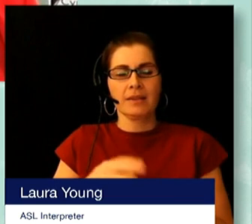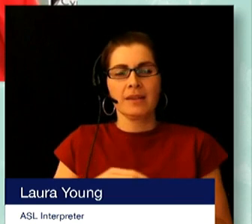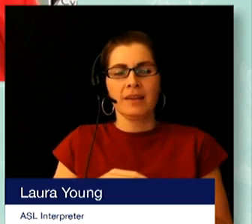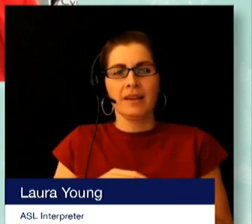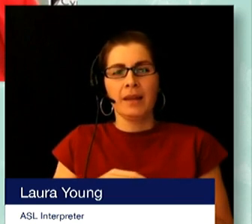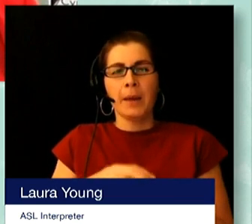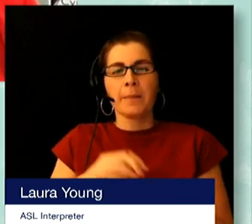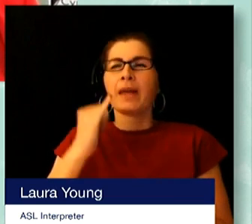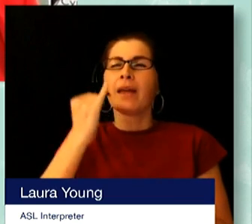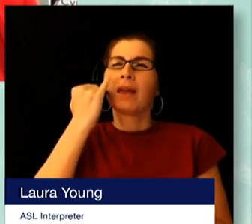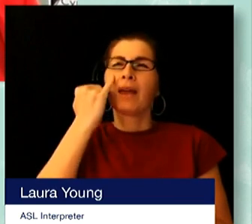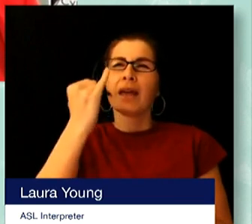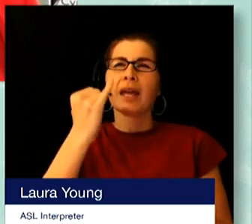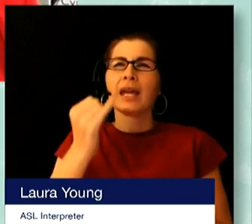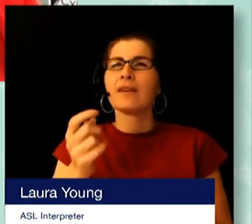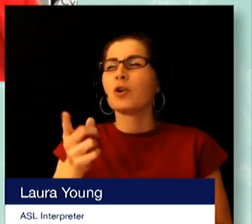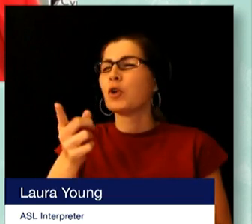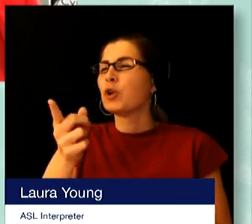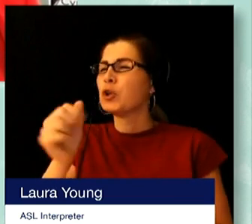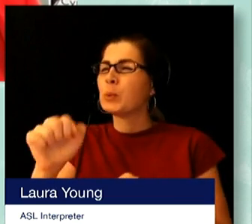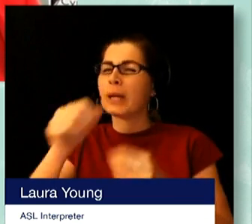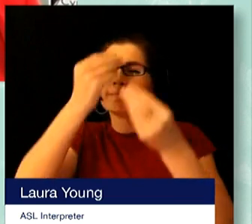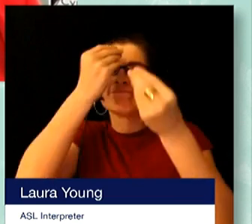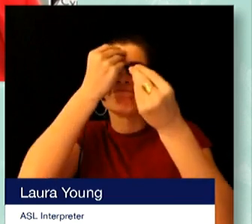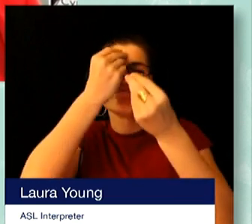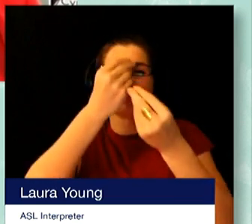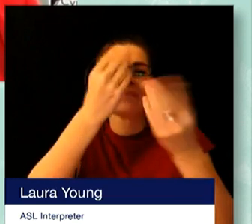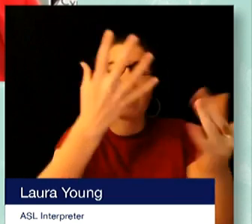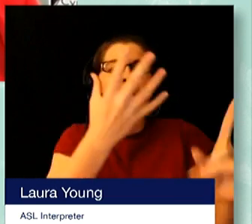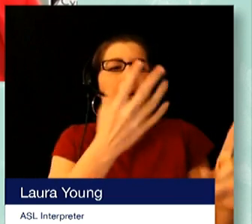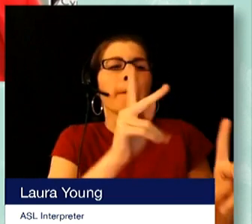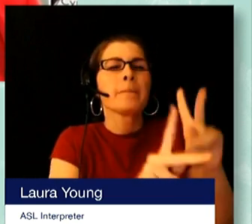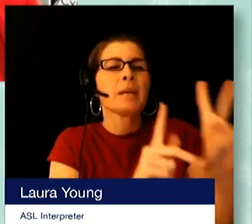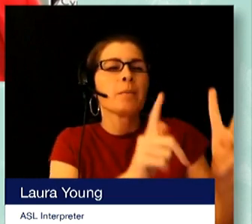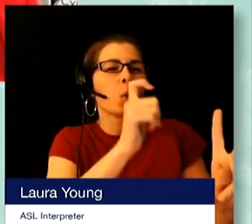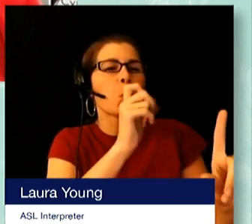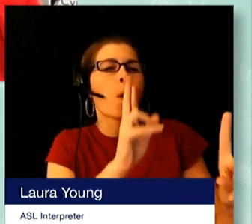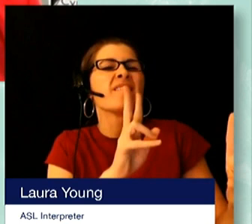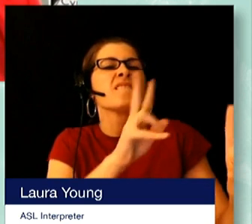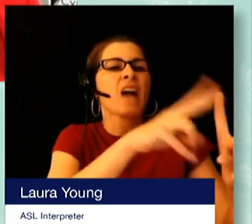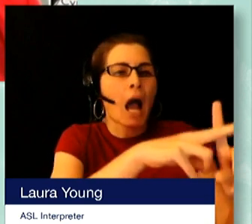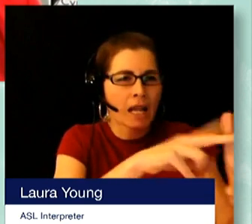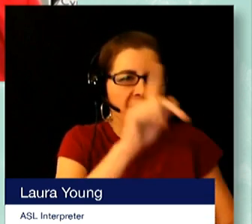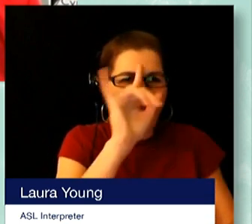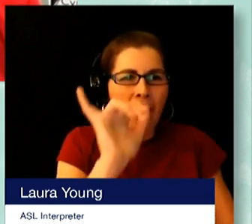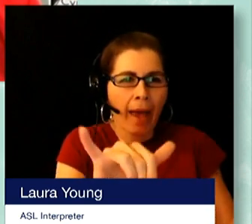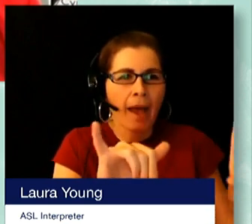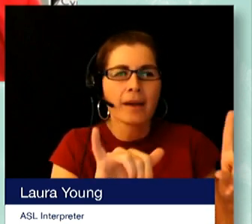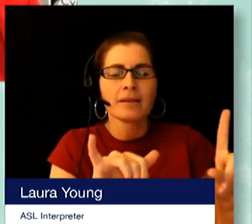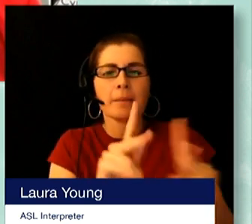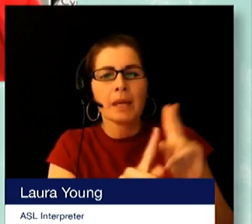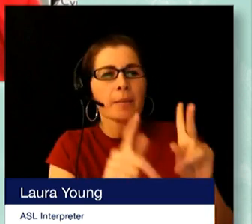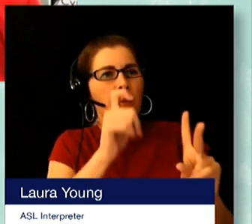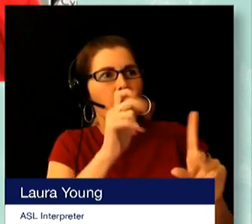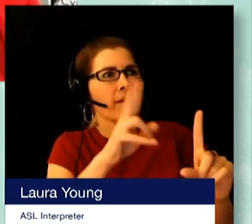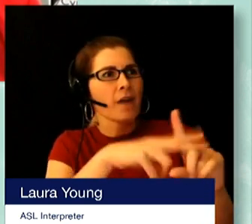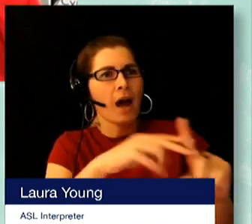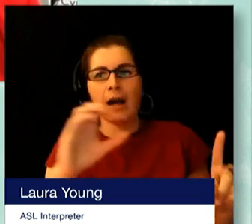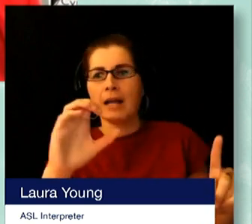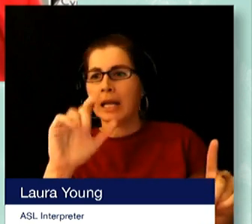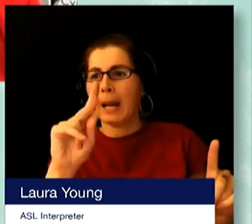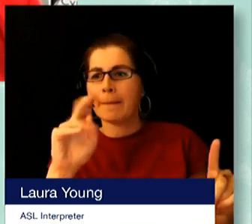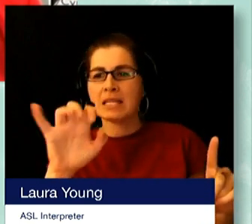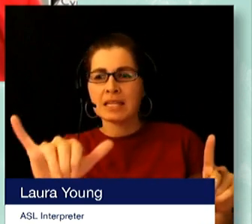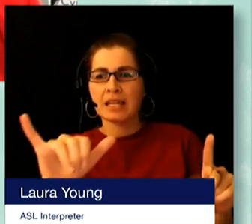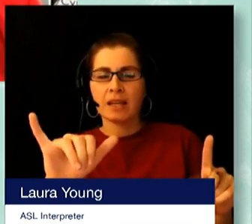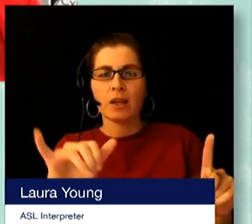If you could say one thing now to people who are filing petitions, people who are going through this individual clemency process, what would you say